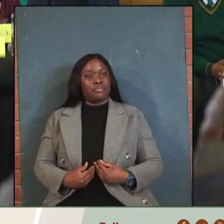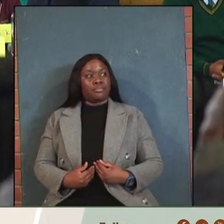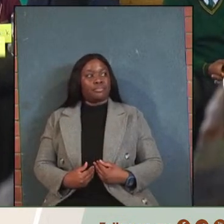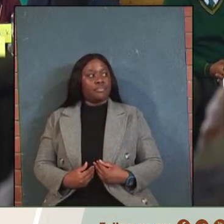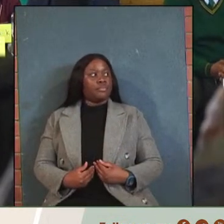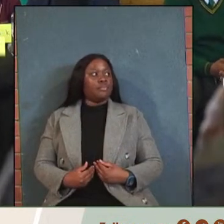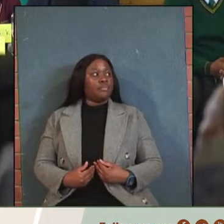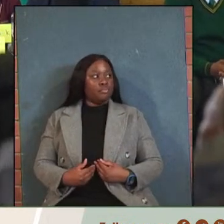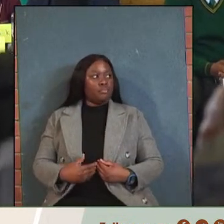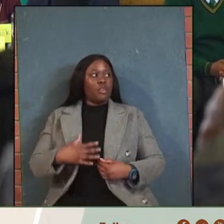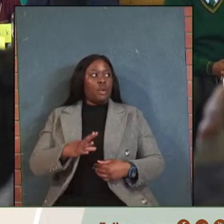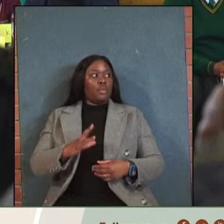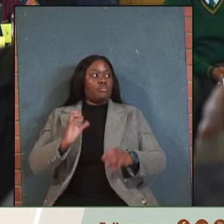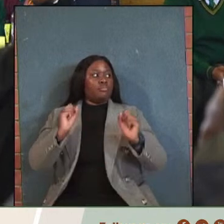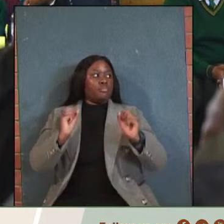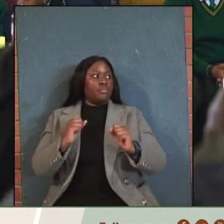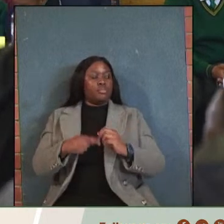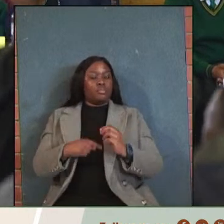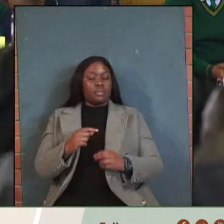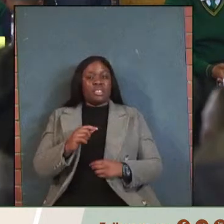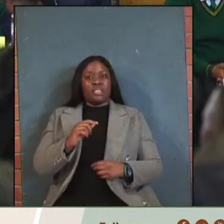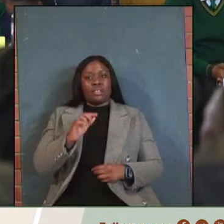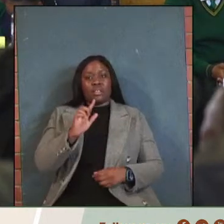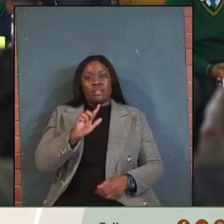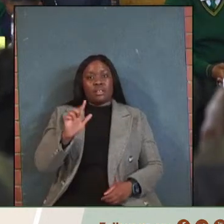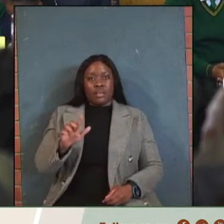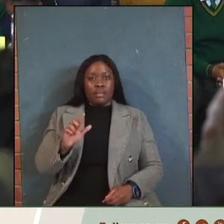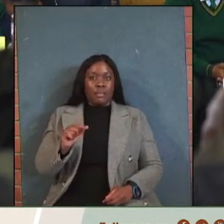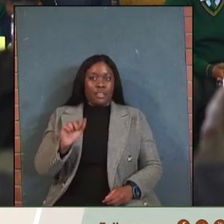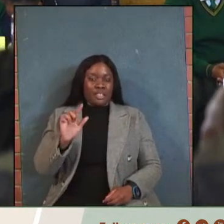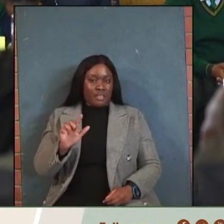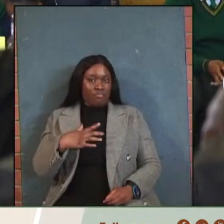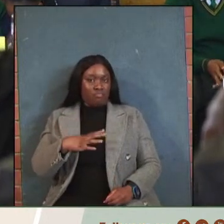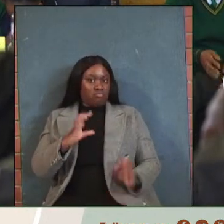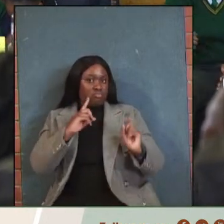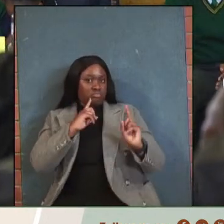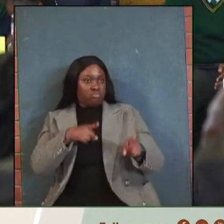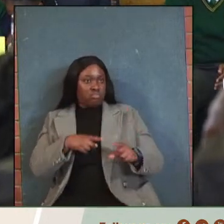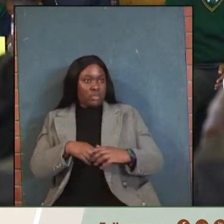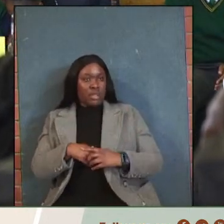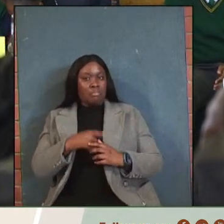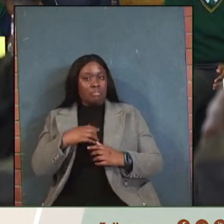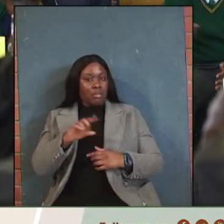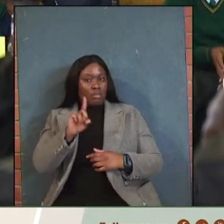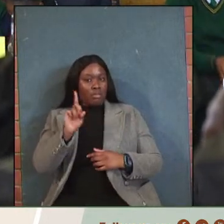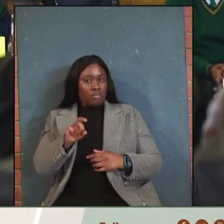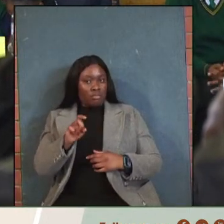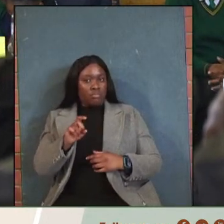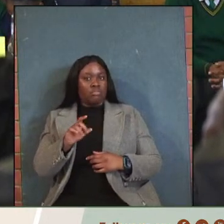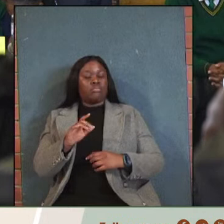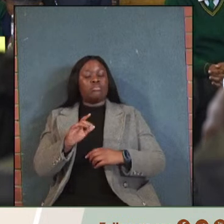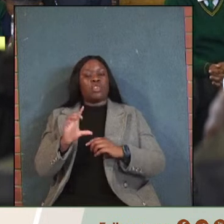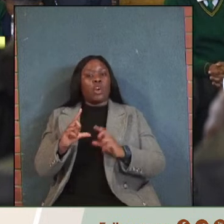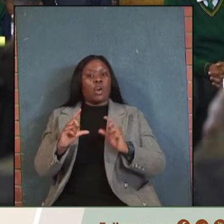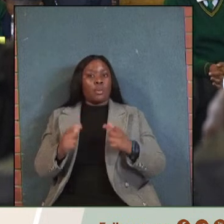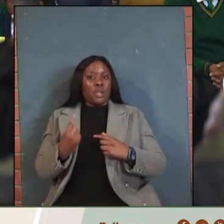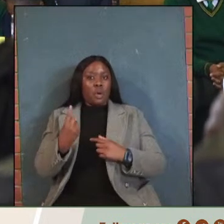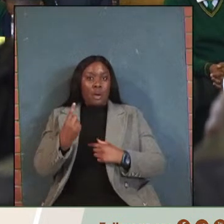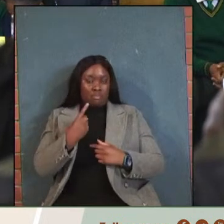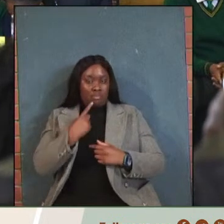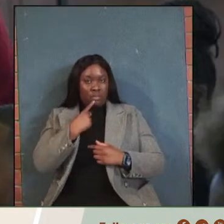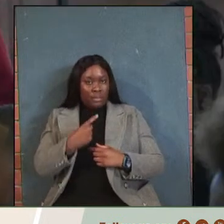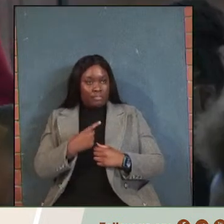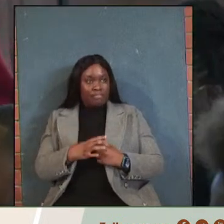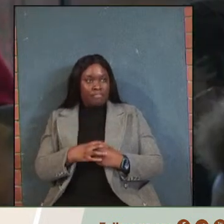rule 77.7. And my inquiry is that Honorable Mafereka from Committee 1, he said that we